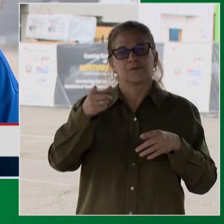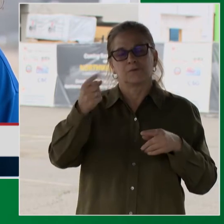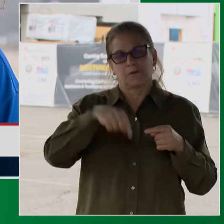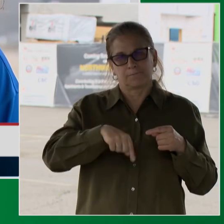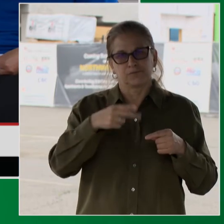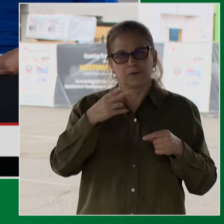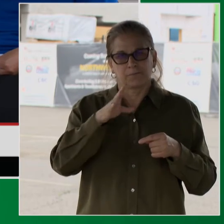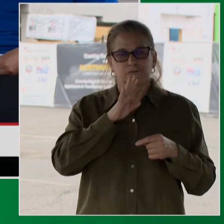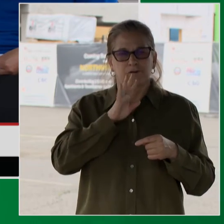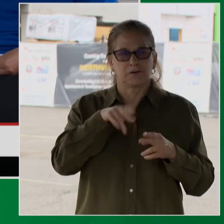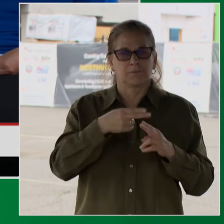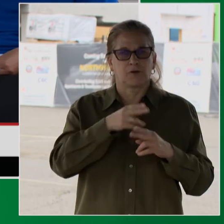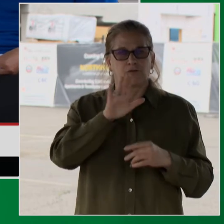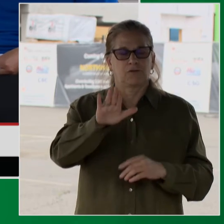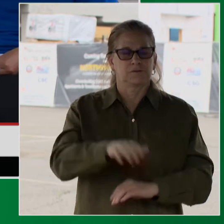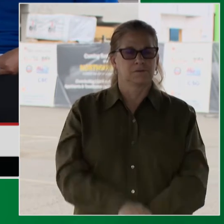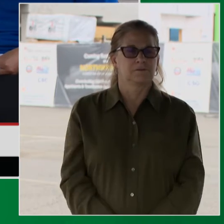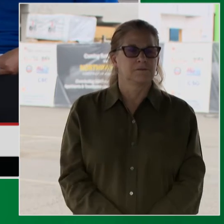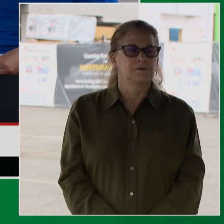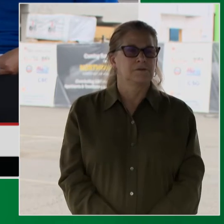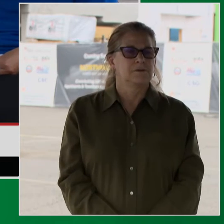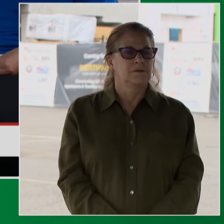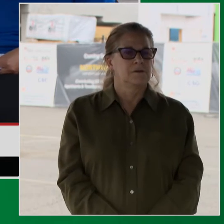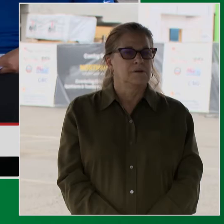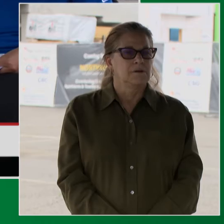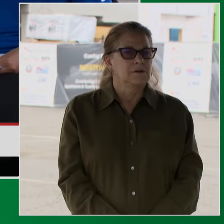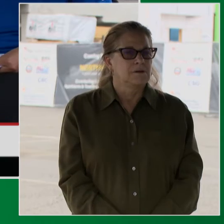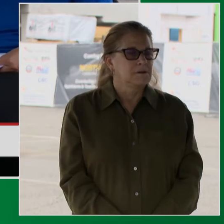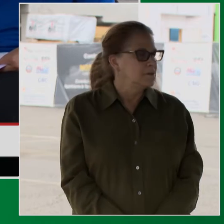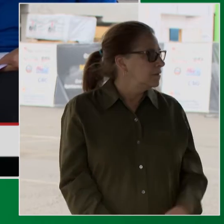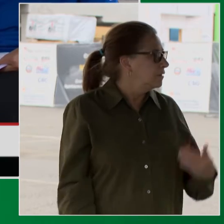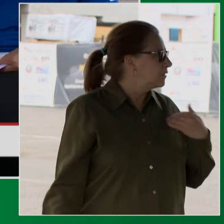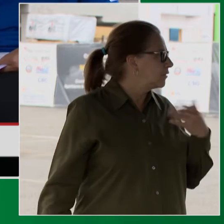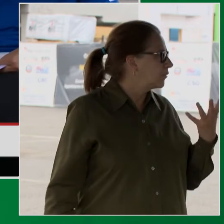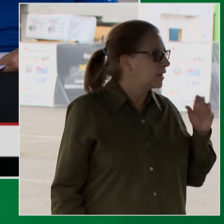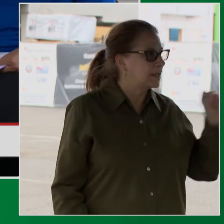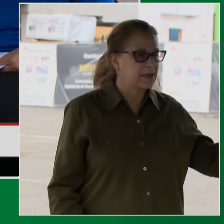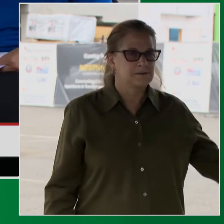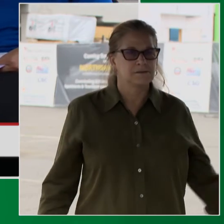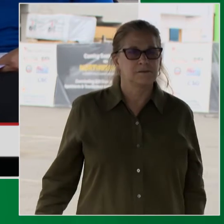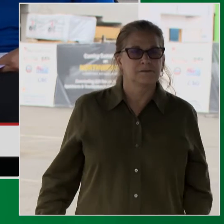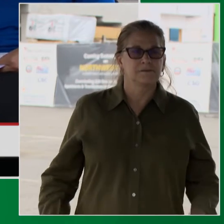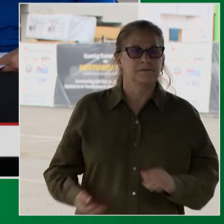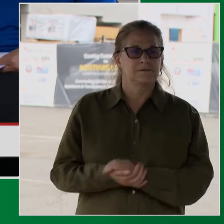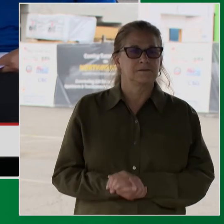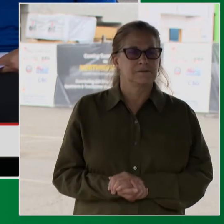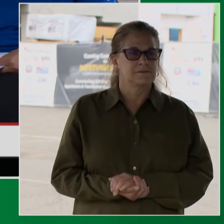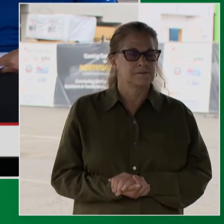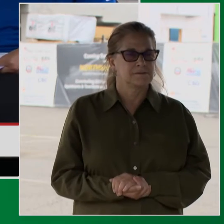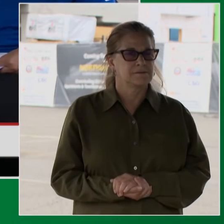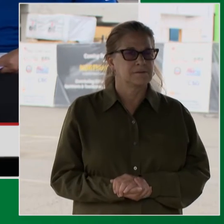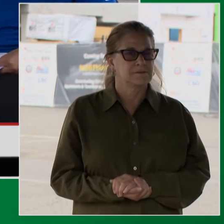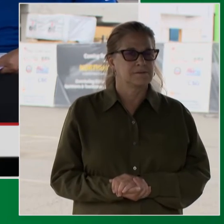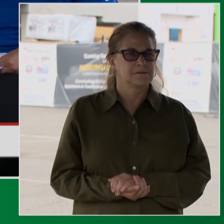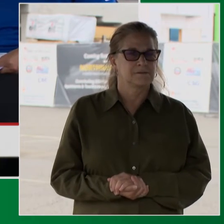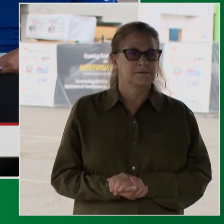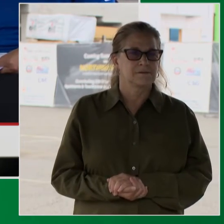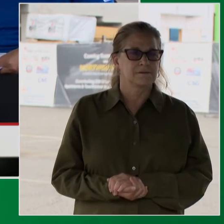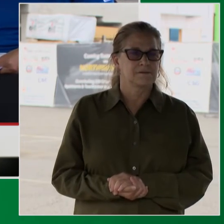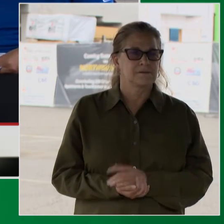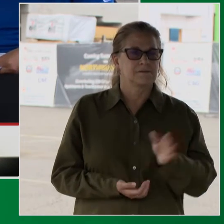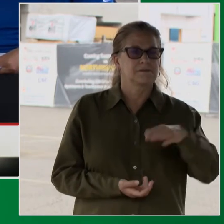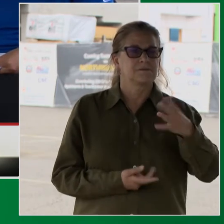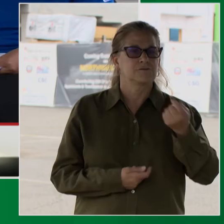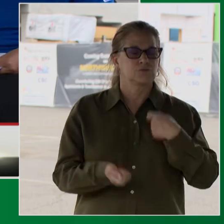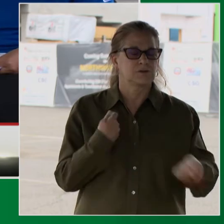And I'm going to ask Sharon and maybe Andrew to come back up because we have a really short amount of time,